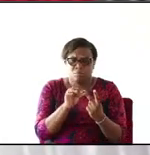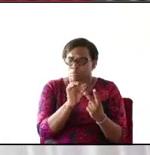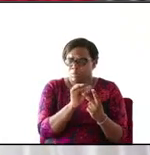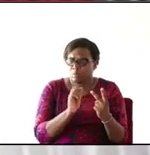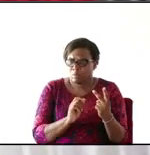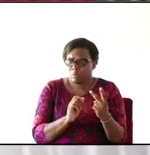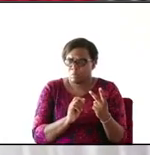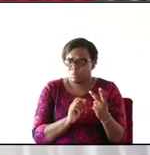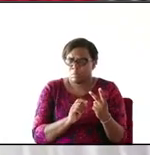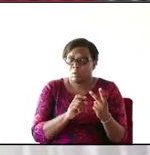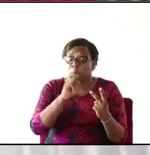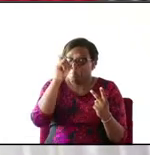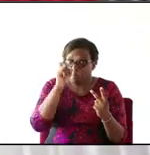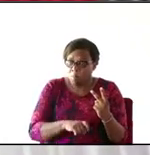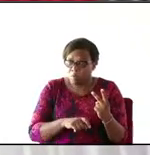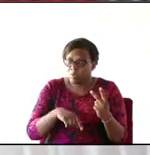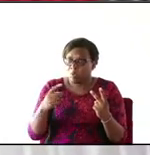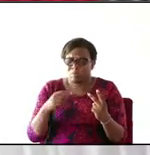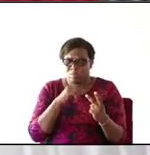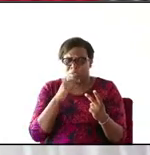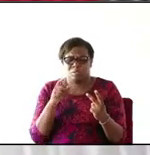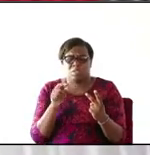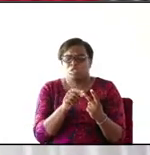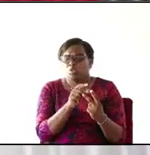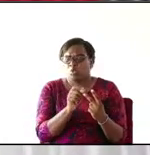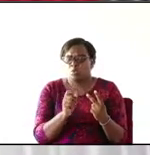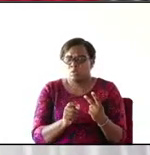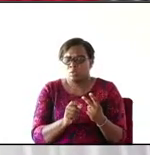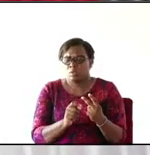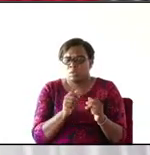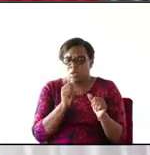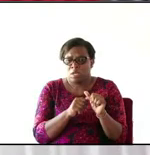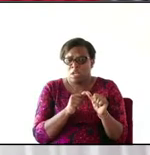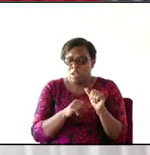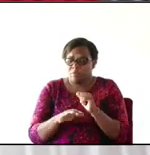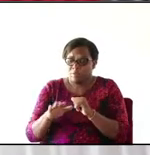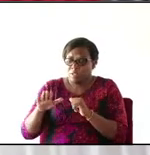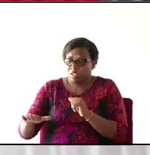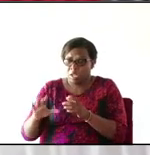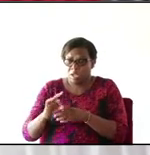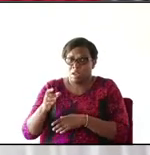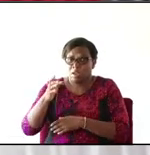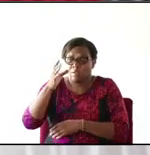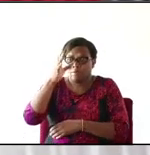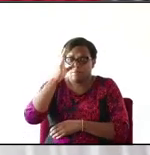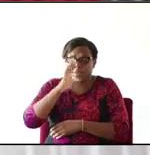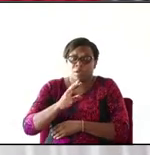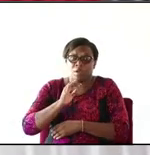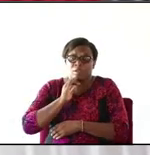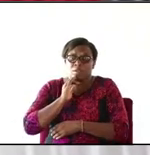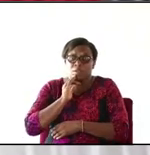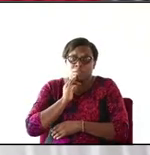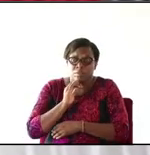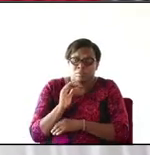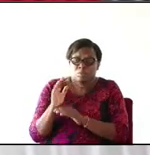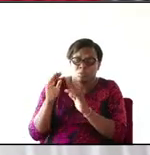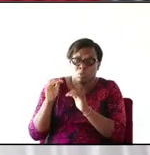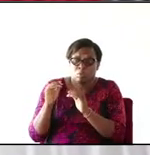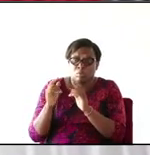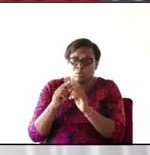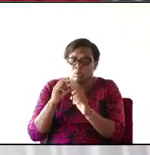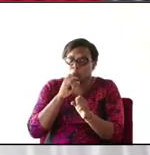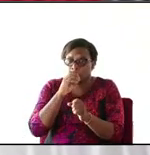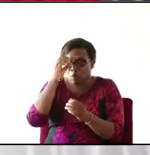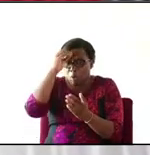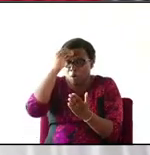is an obligation. Every child of God is expected to obey